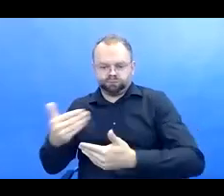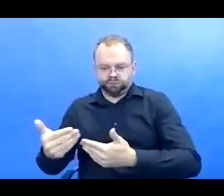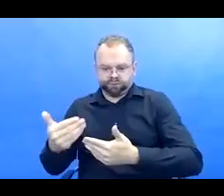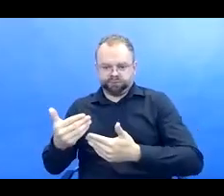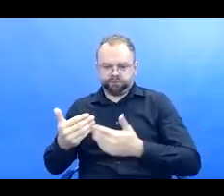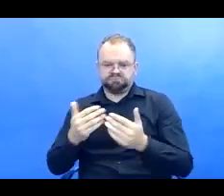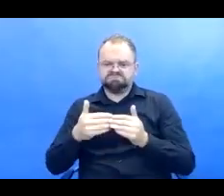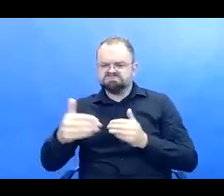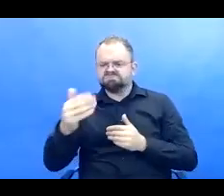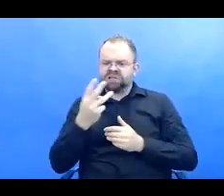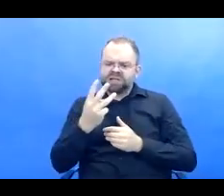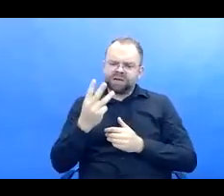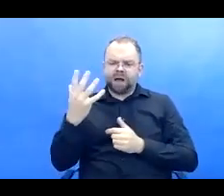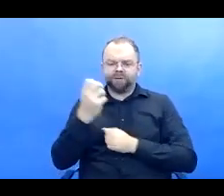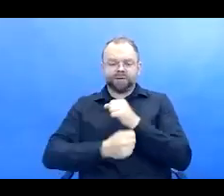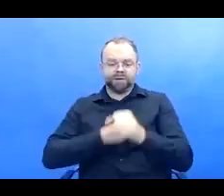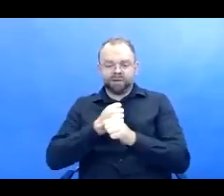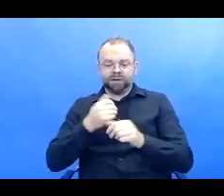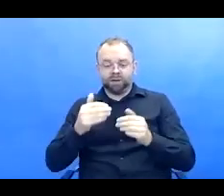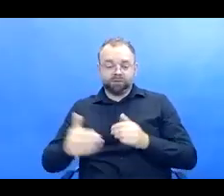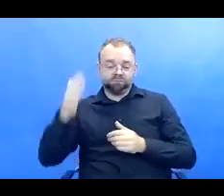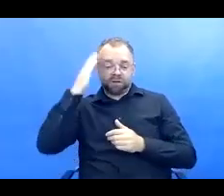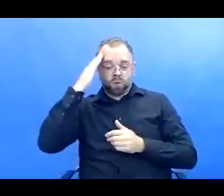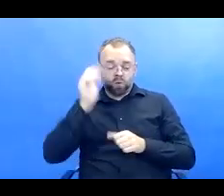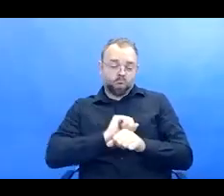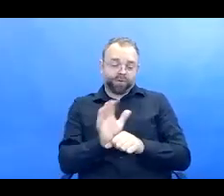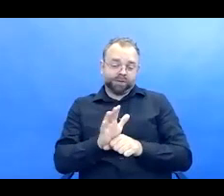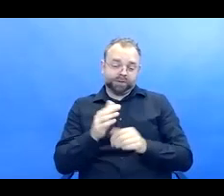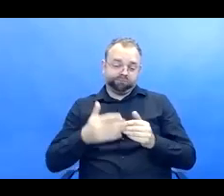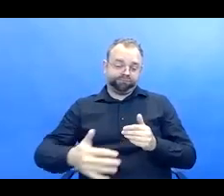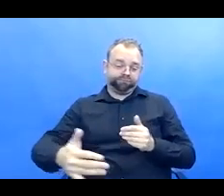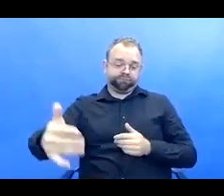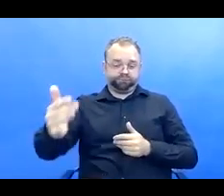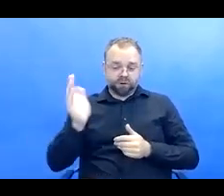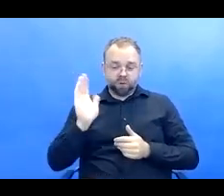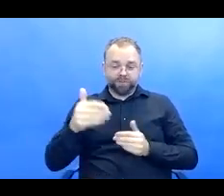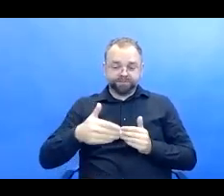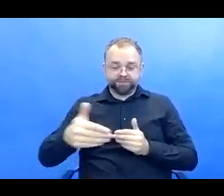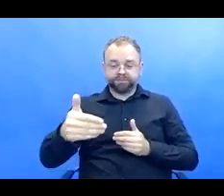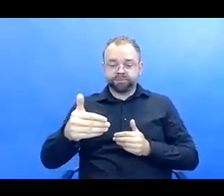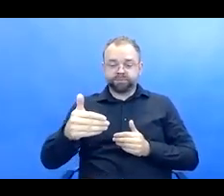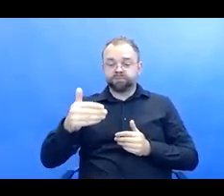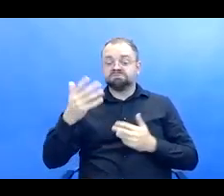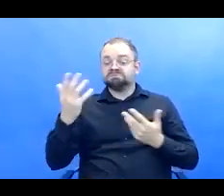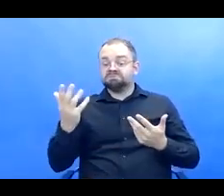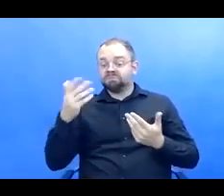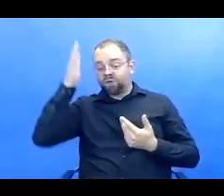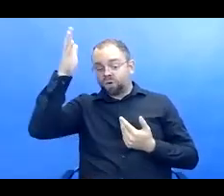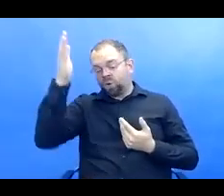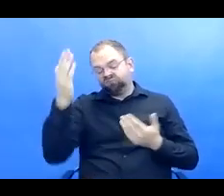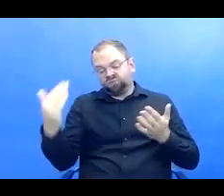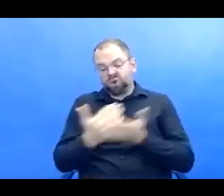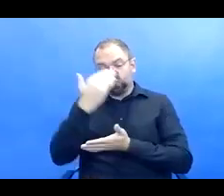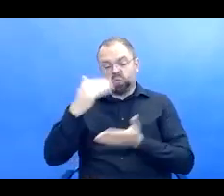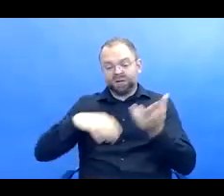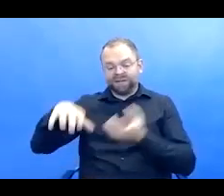it's really this initiative we will constantly update this group on, specifically on what comes out of it when it